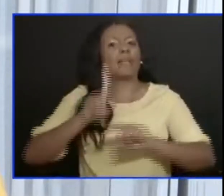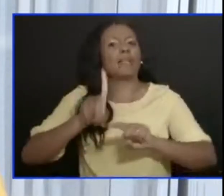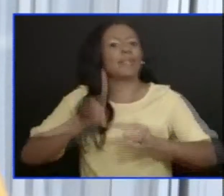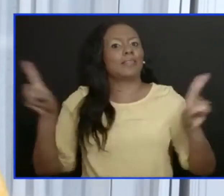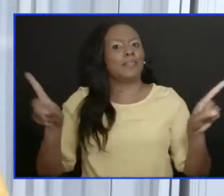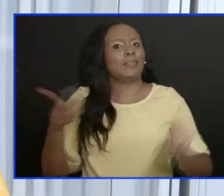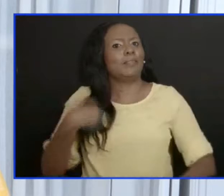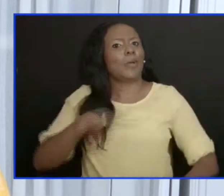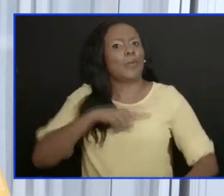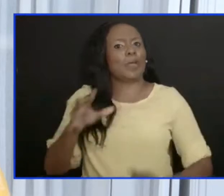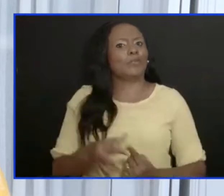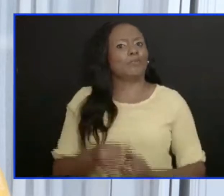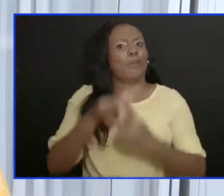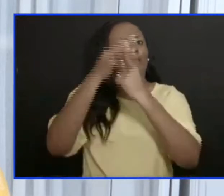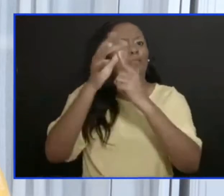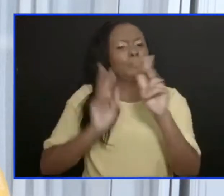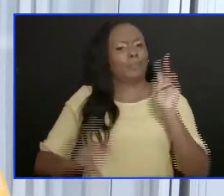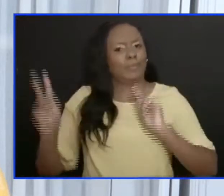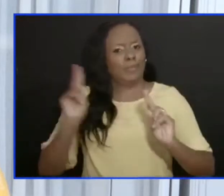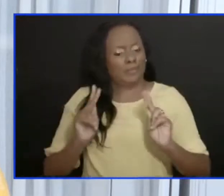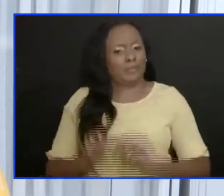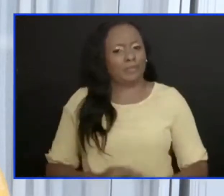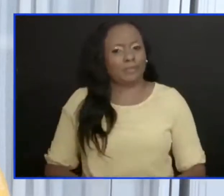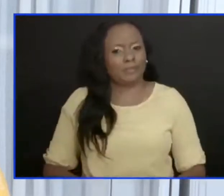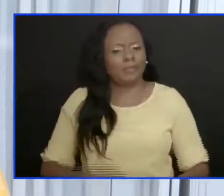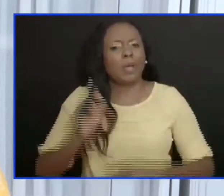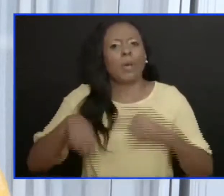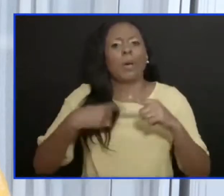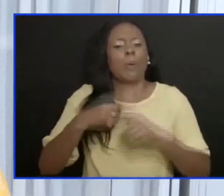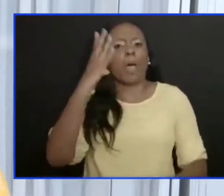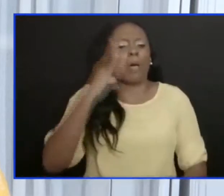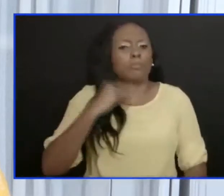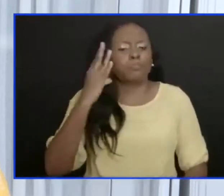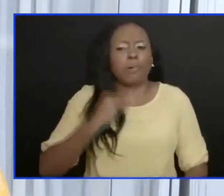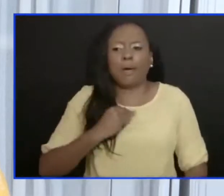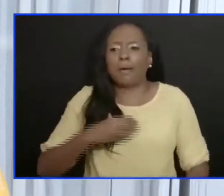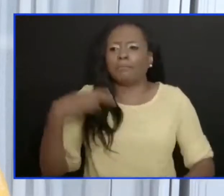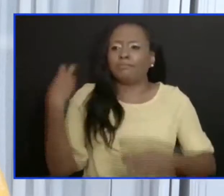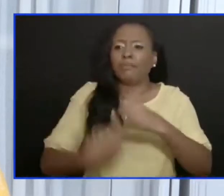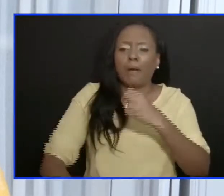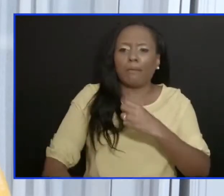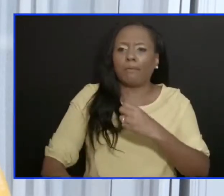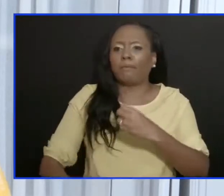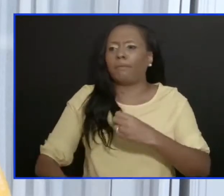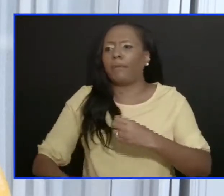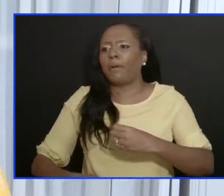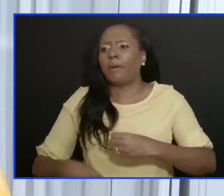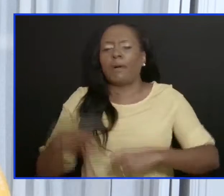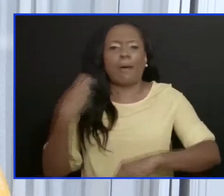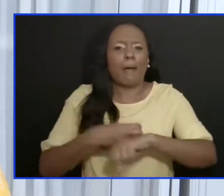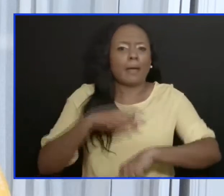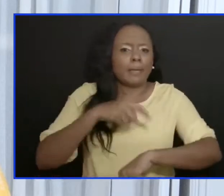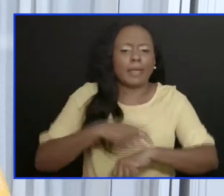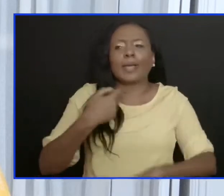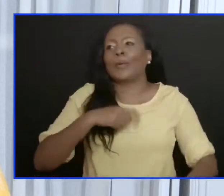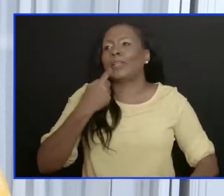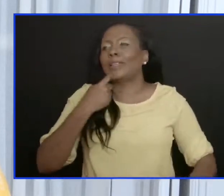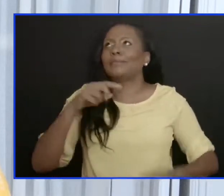that we are special. Indeed, that in times of adversity, we benefit from a belief that God is a